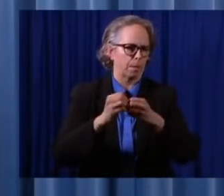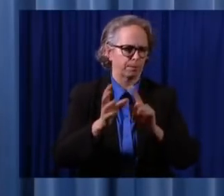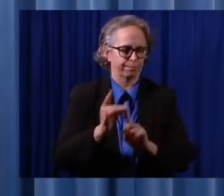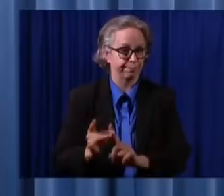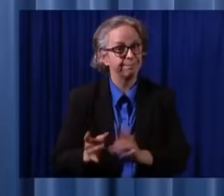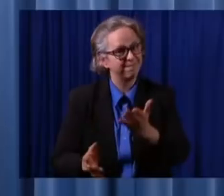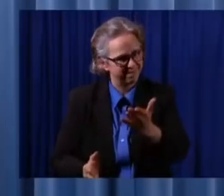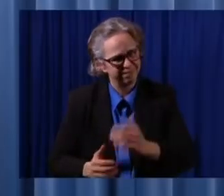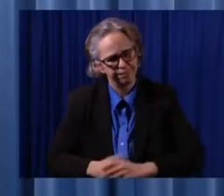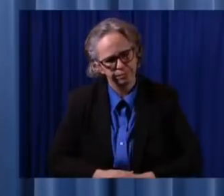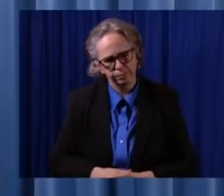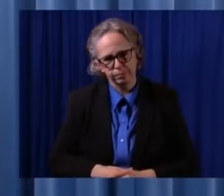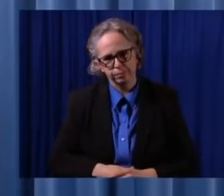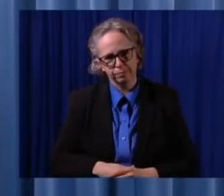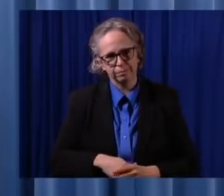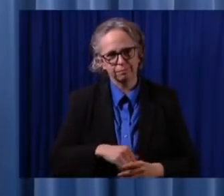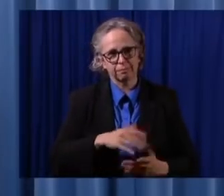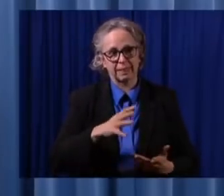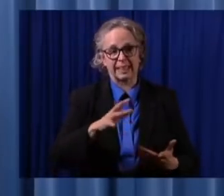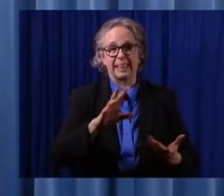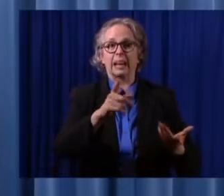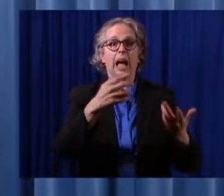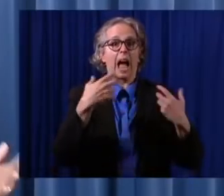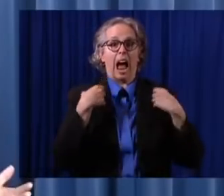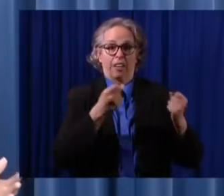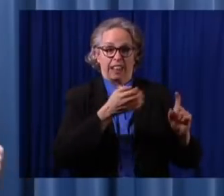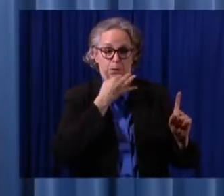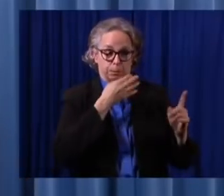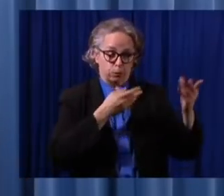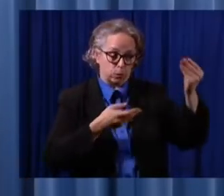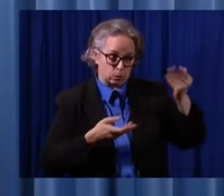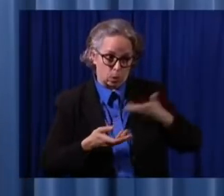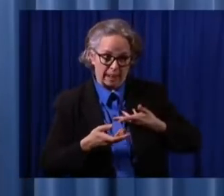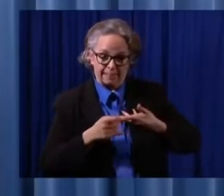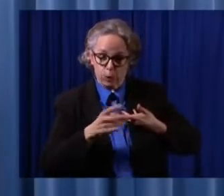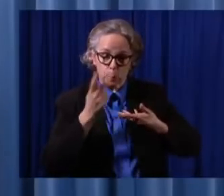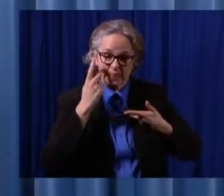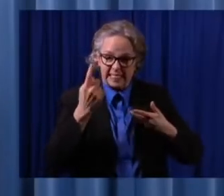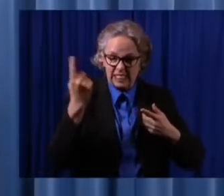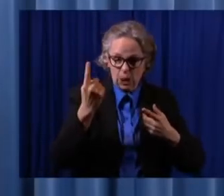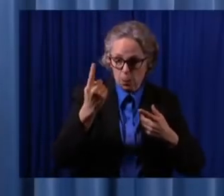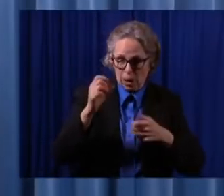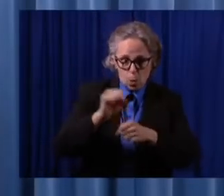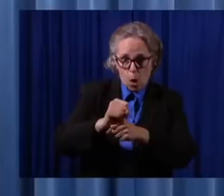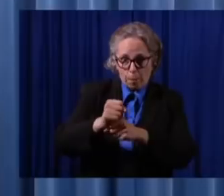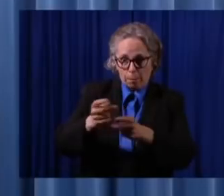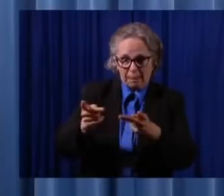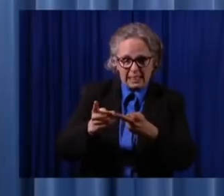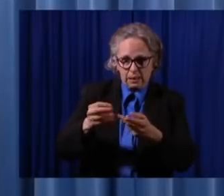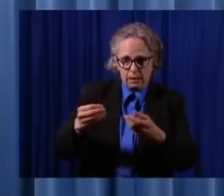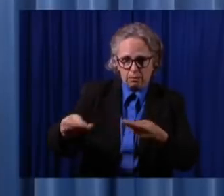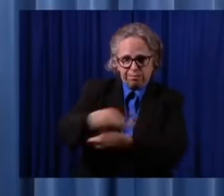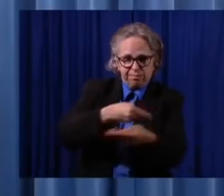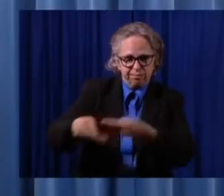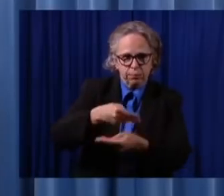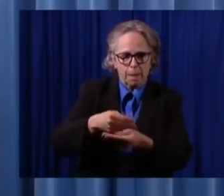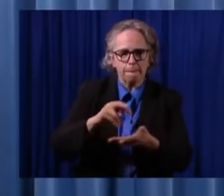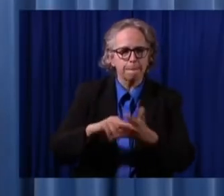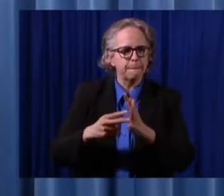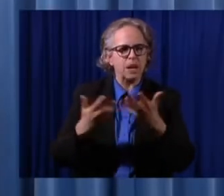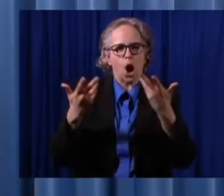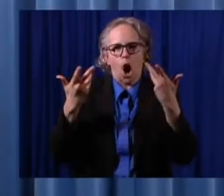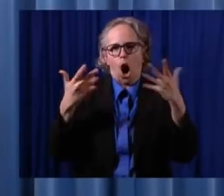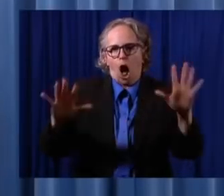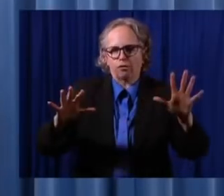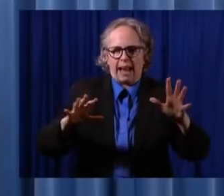anyway. It might manifest itself there, but you probably also have community spread outside. You also have, in some of these